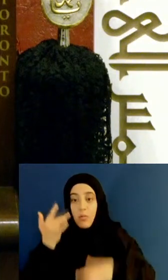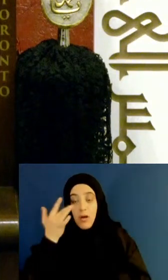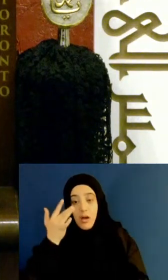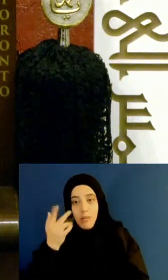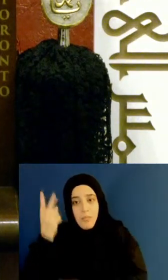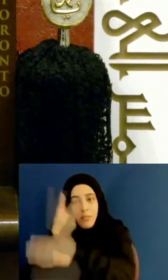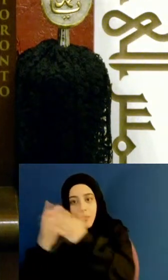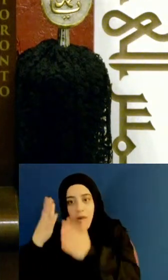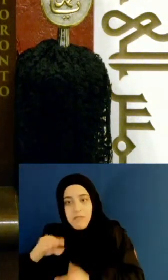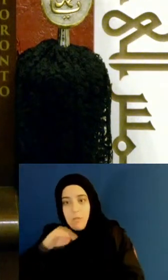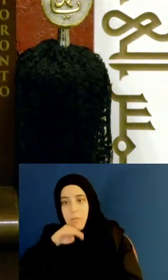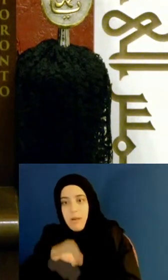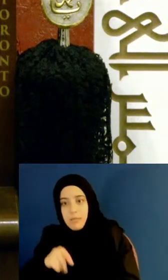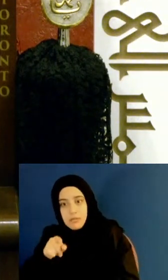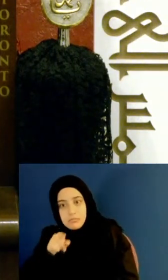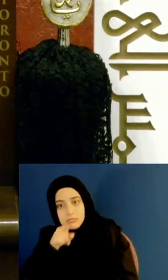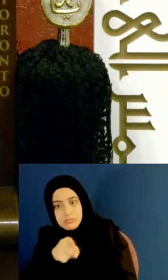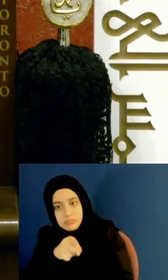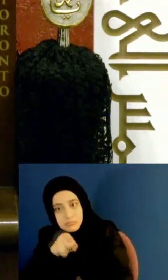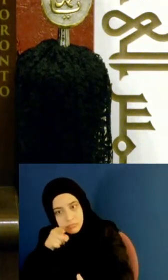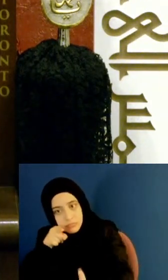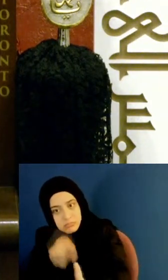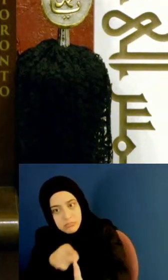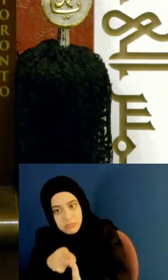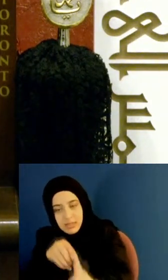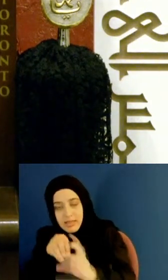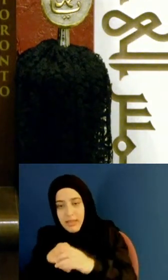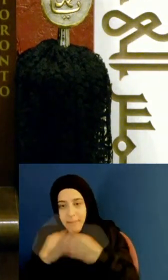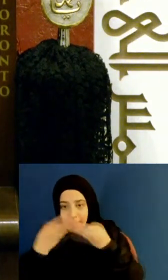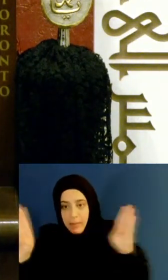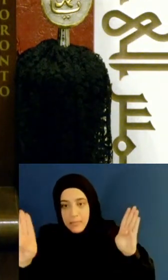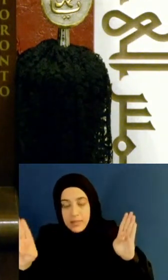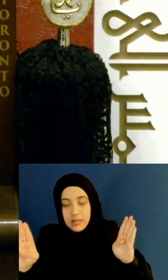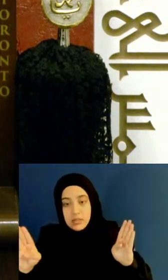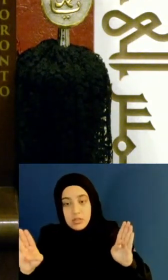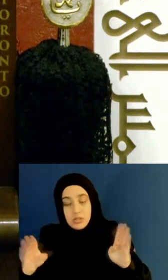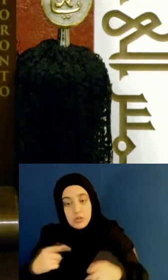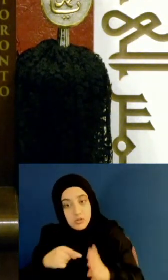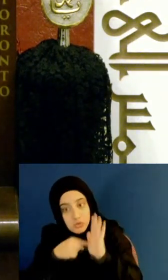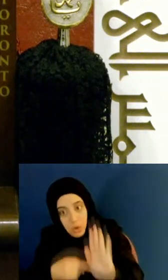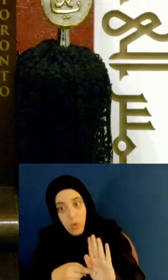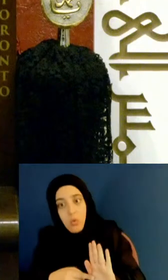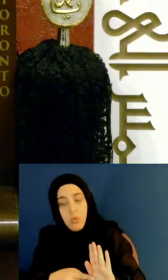show you the grandness, the intensity, and the magnitude of this sin.